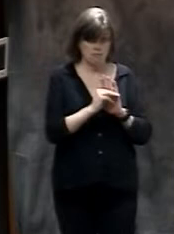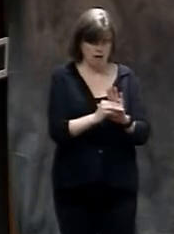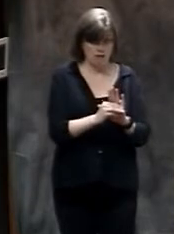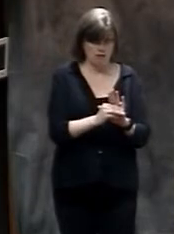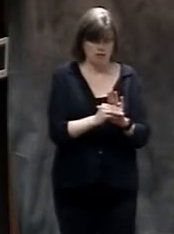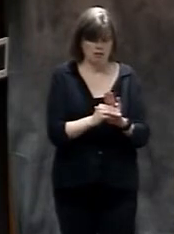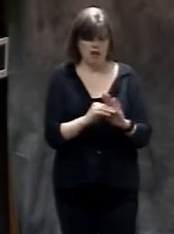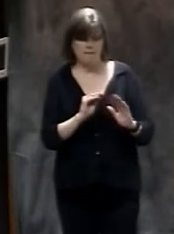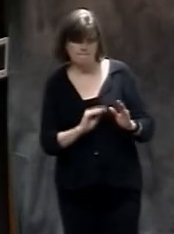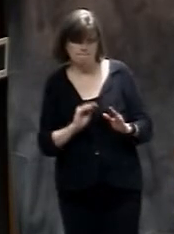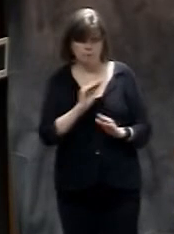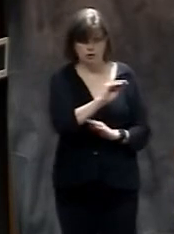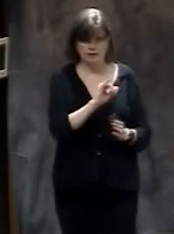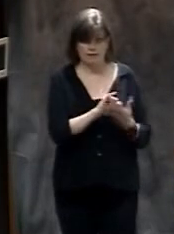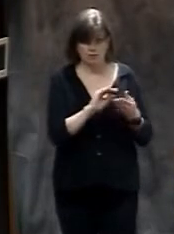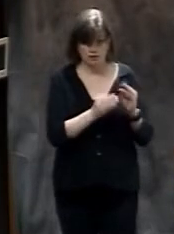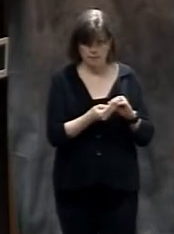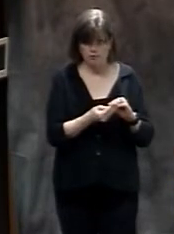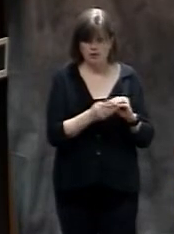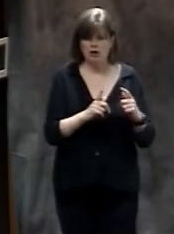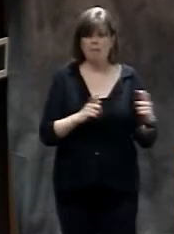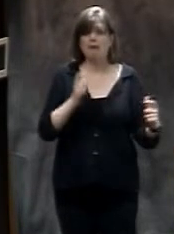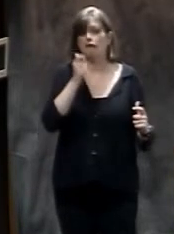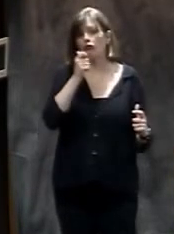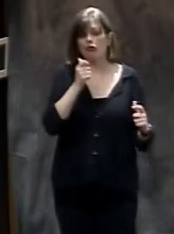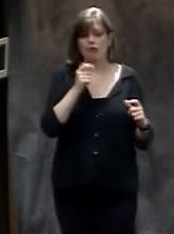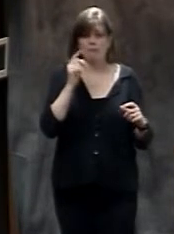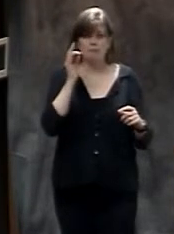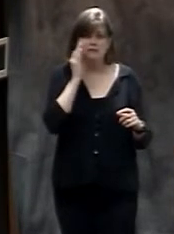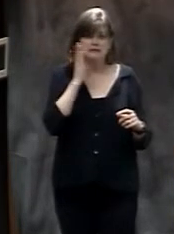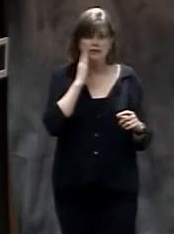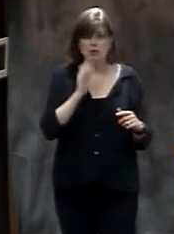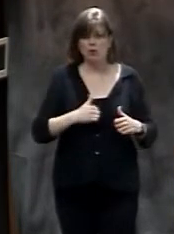cycle model that I showed you and do a better job of simulating those.